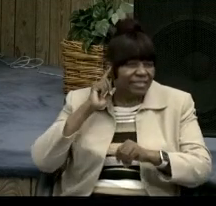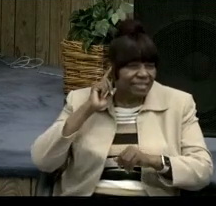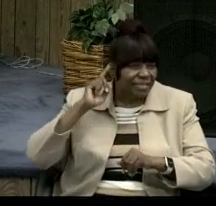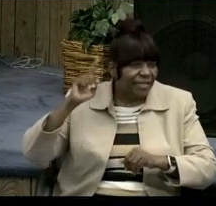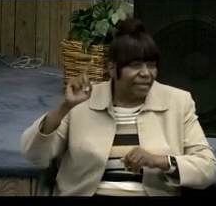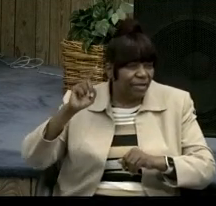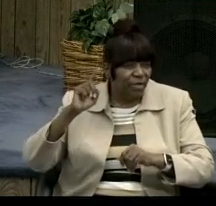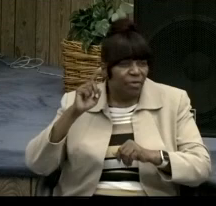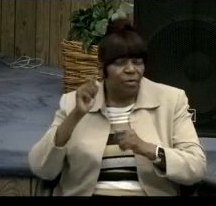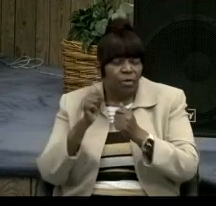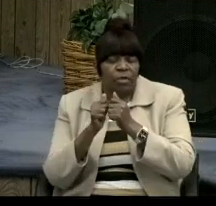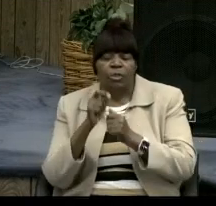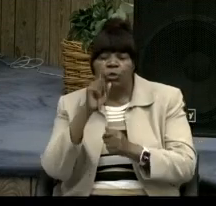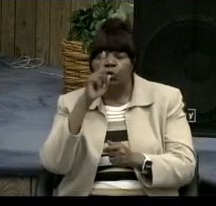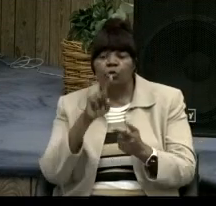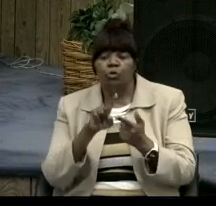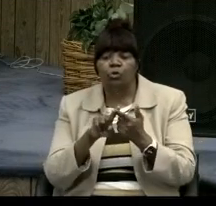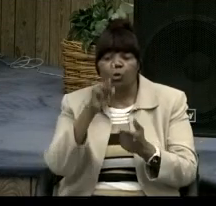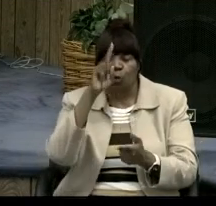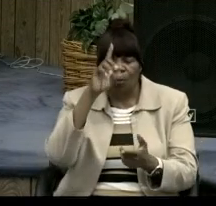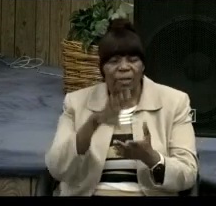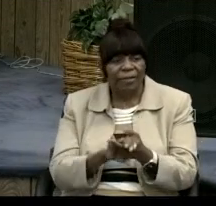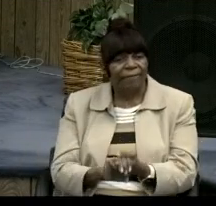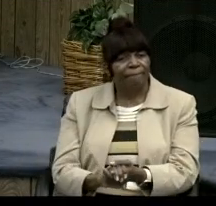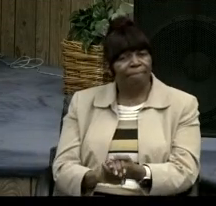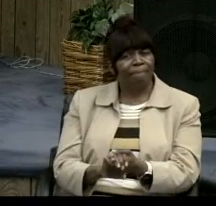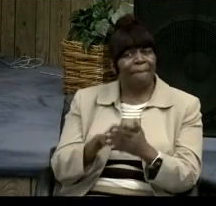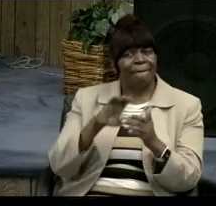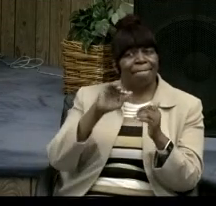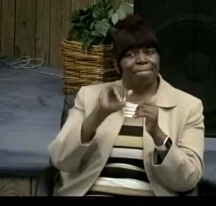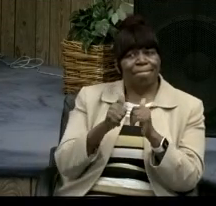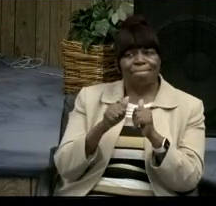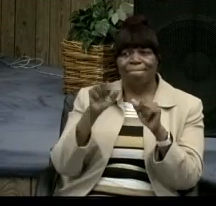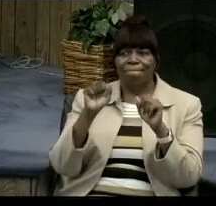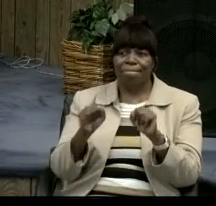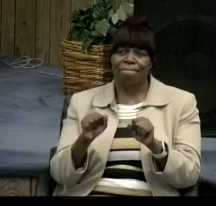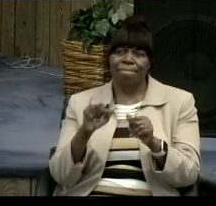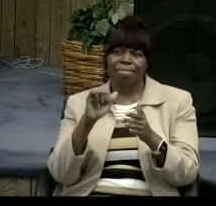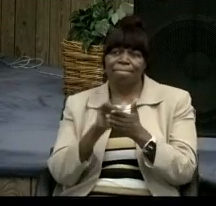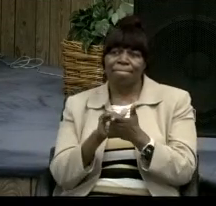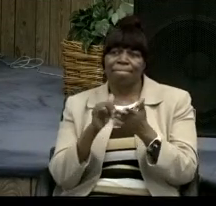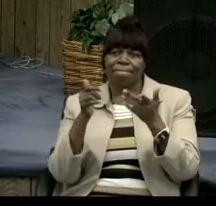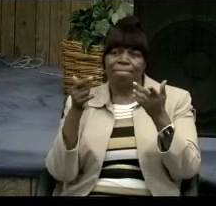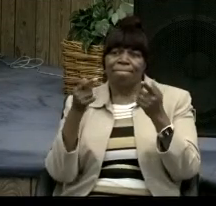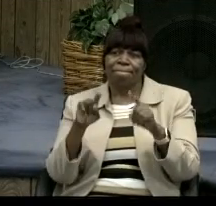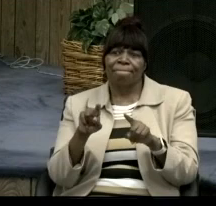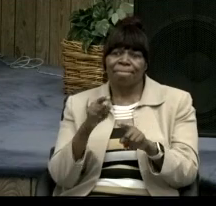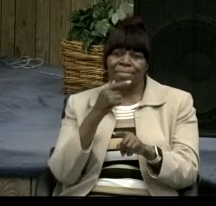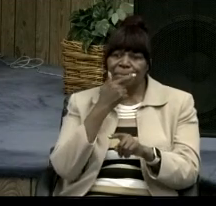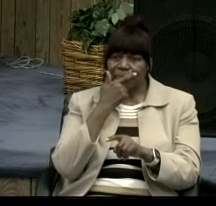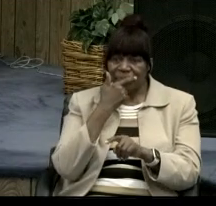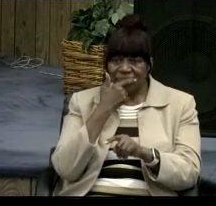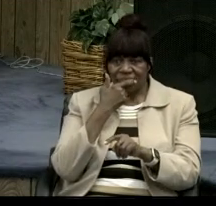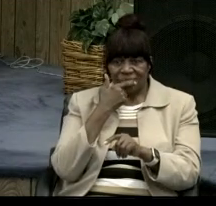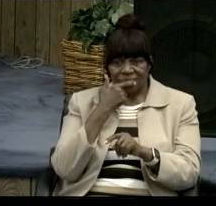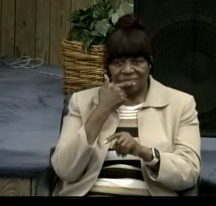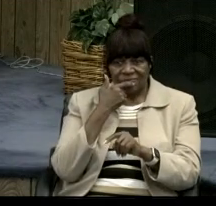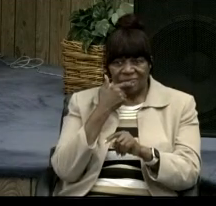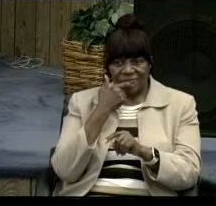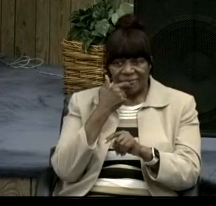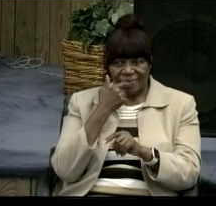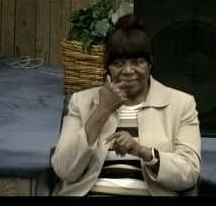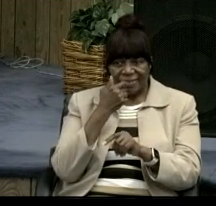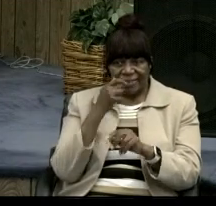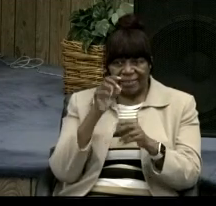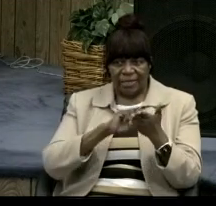hear in order to believe. Okay, well, how are we going to hear without a preacher? Amen. Verse